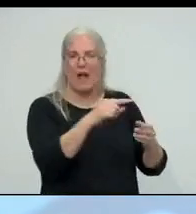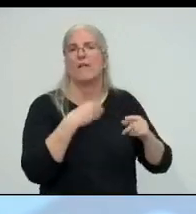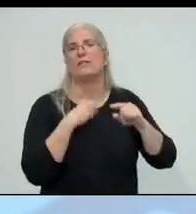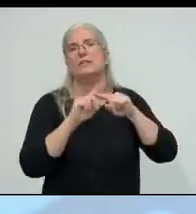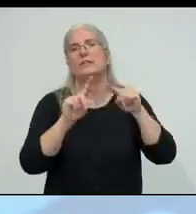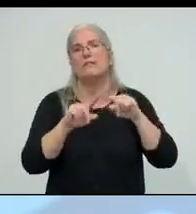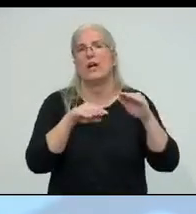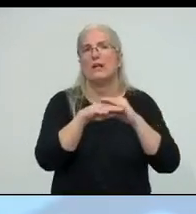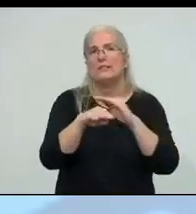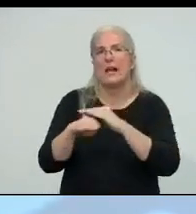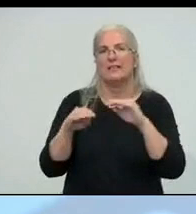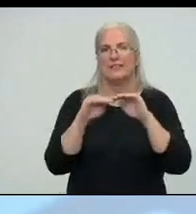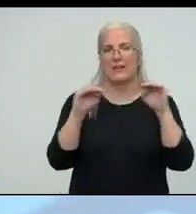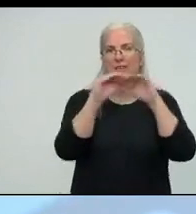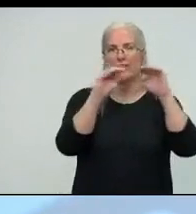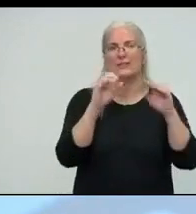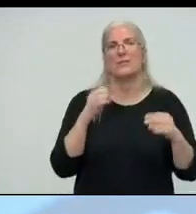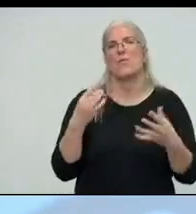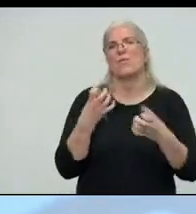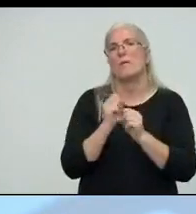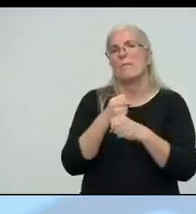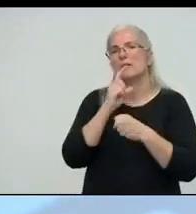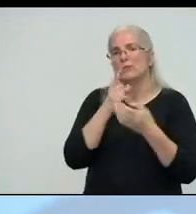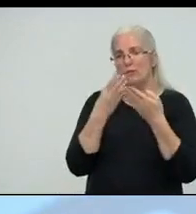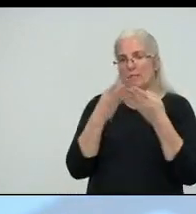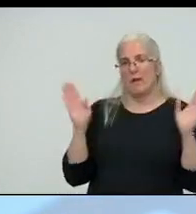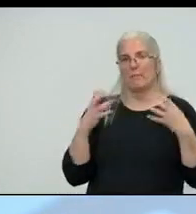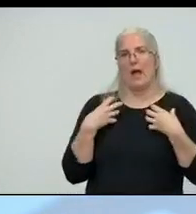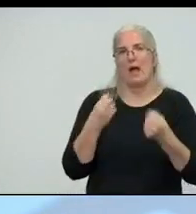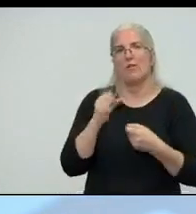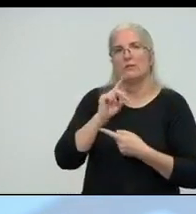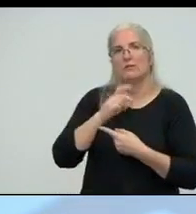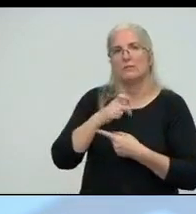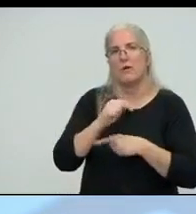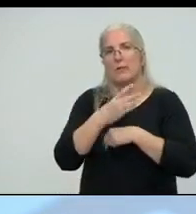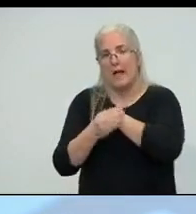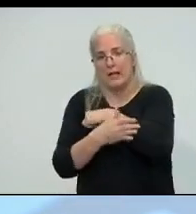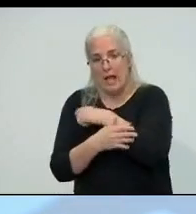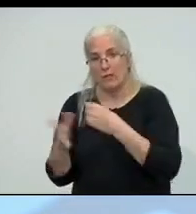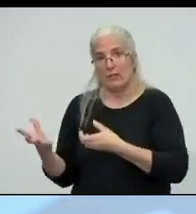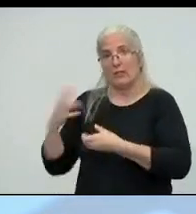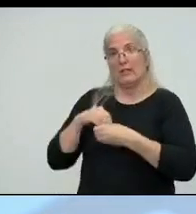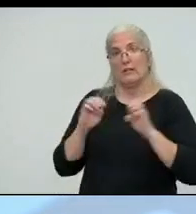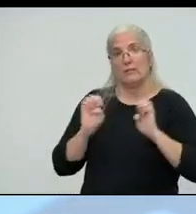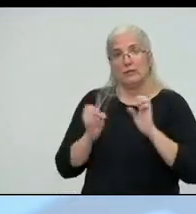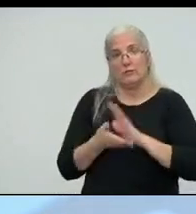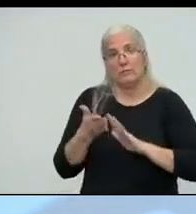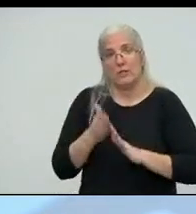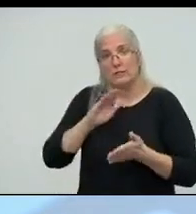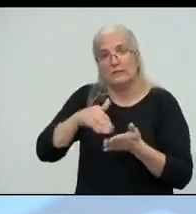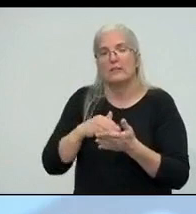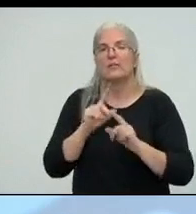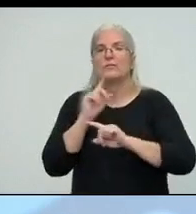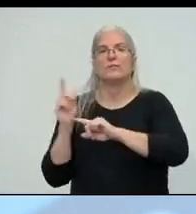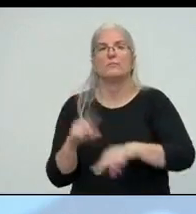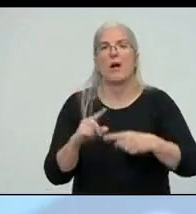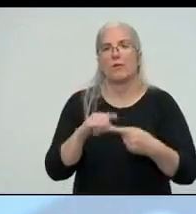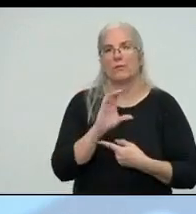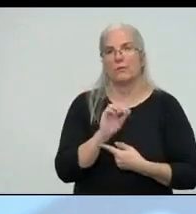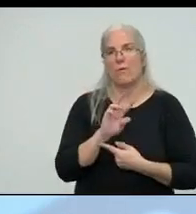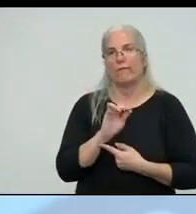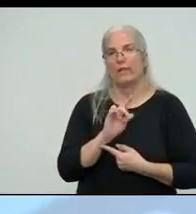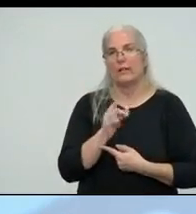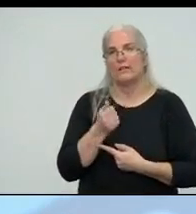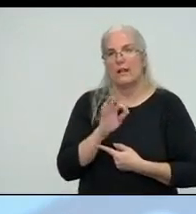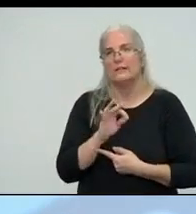as the Public Health Department, as the county, and within our Emergency Operations Center in response to COVID, that we are ensuring the greatest amount of